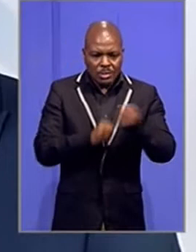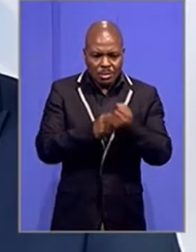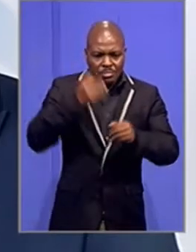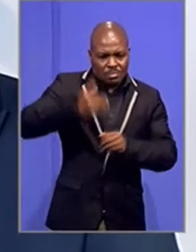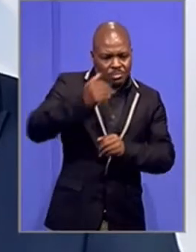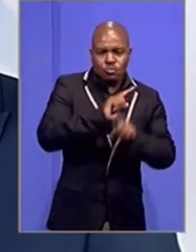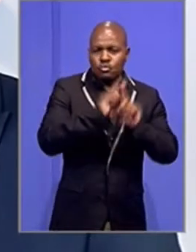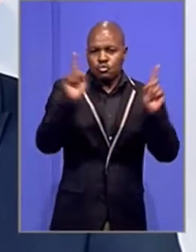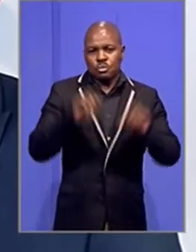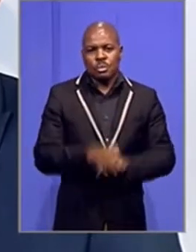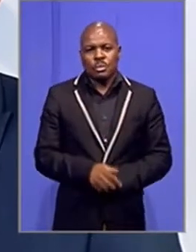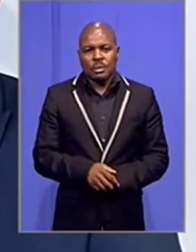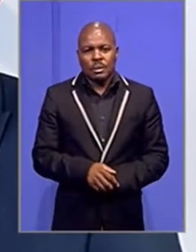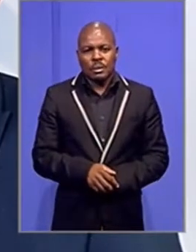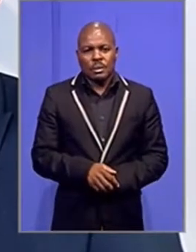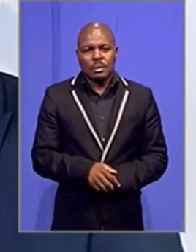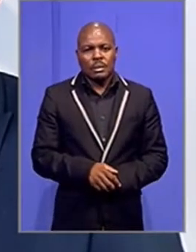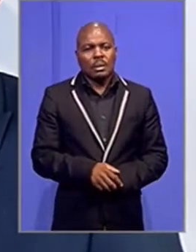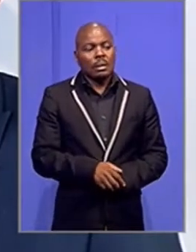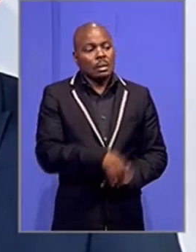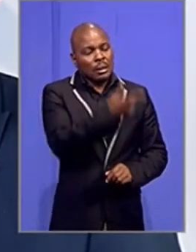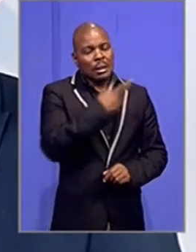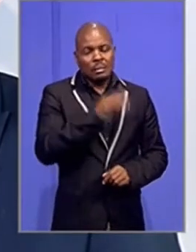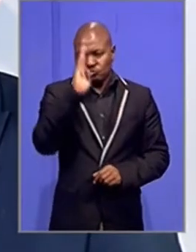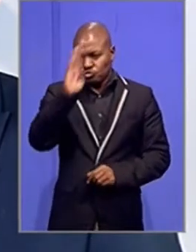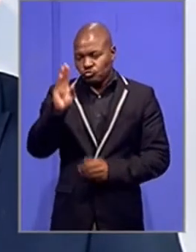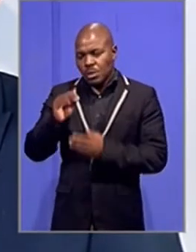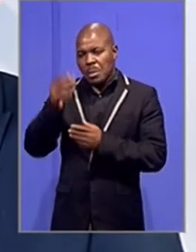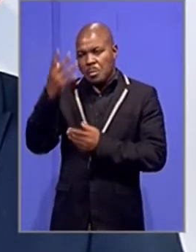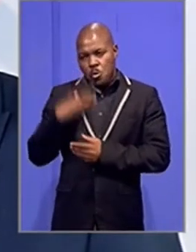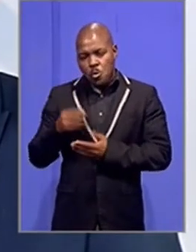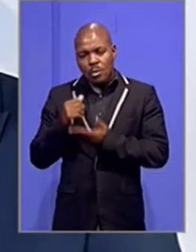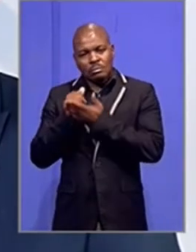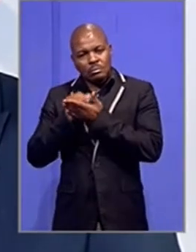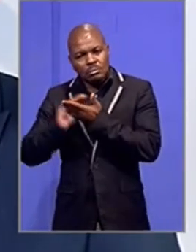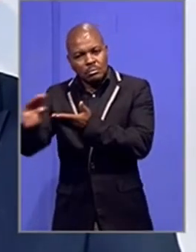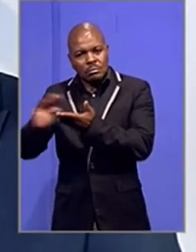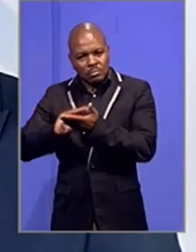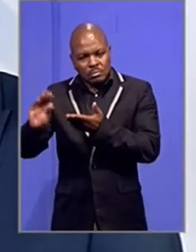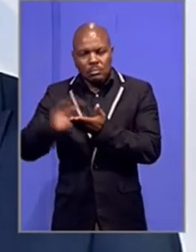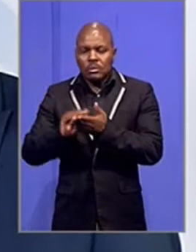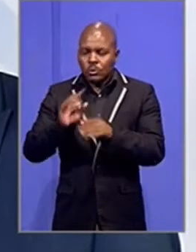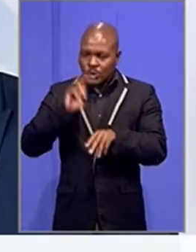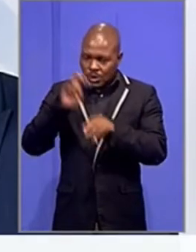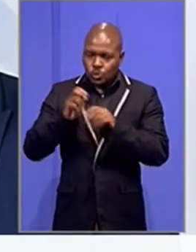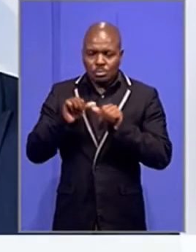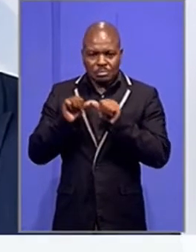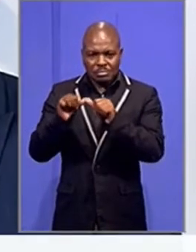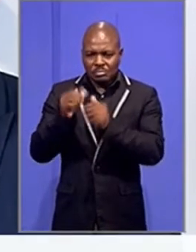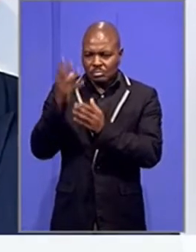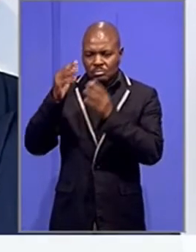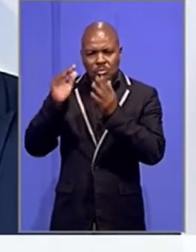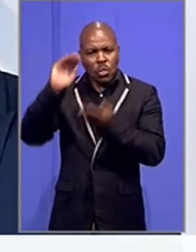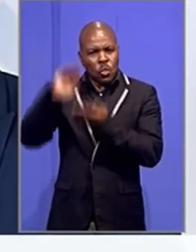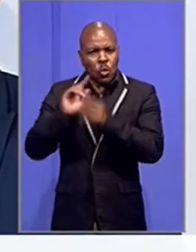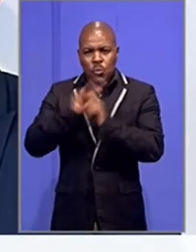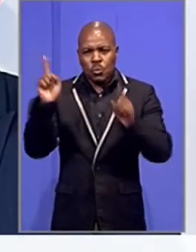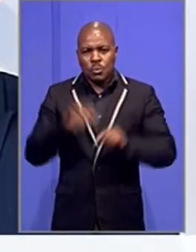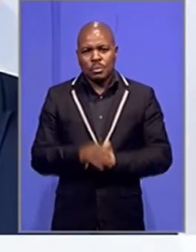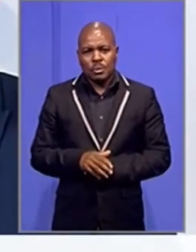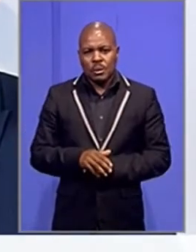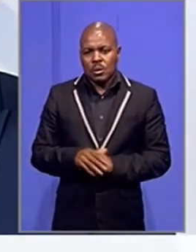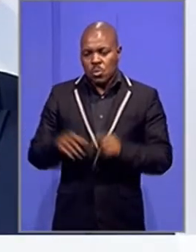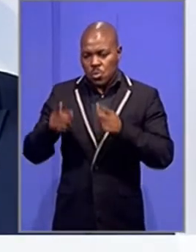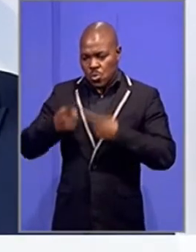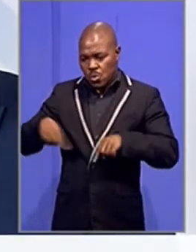Government spending on direct cash support for the poor should be protected from cuts. With the savings realised from the DA's targeted